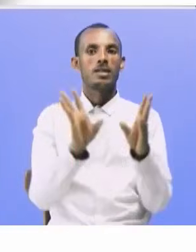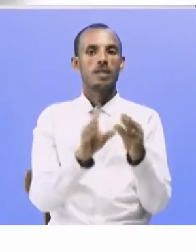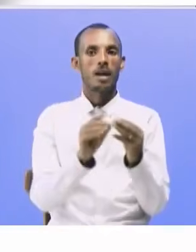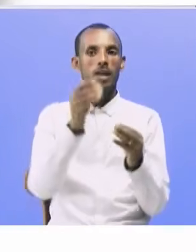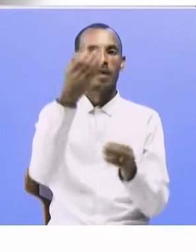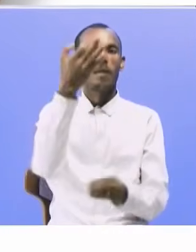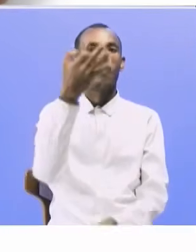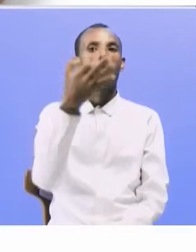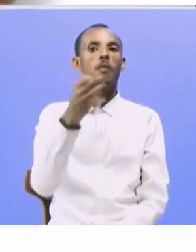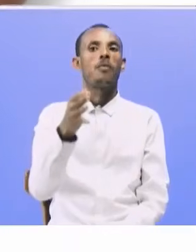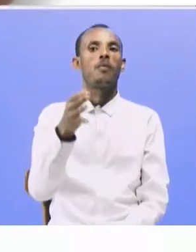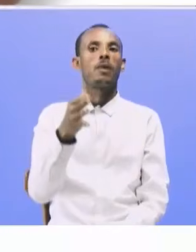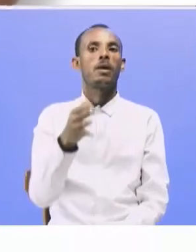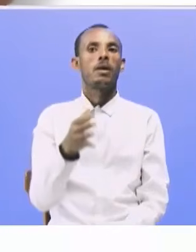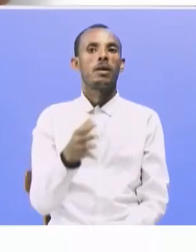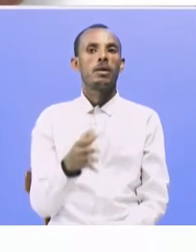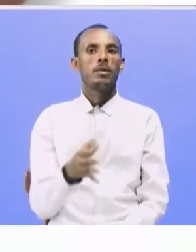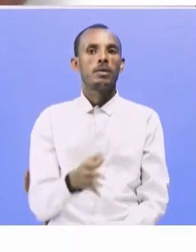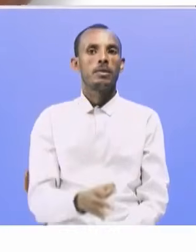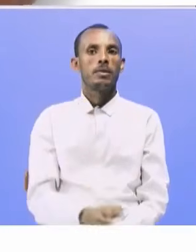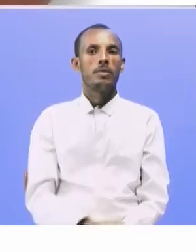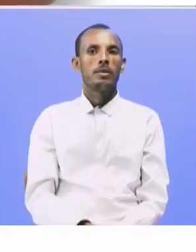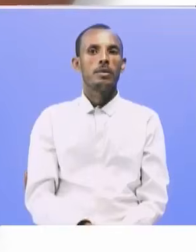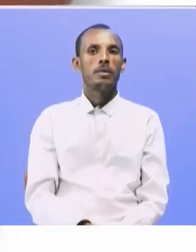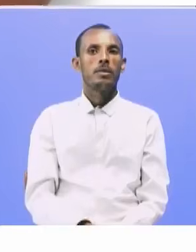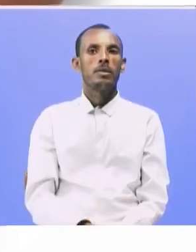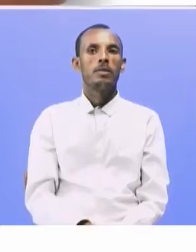of vowels,